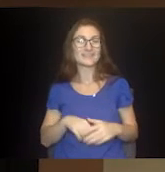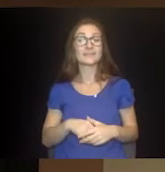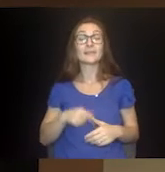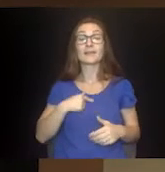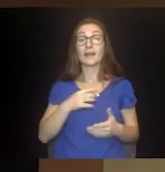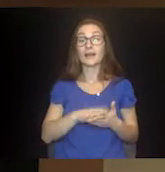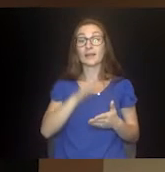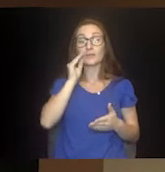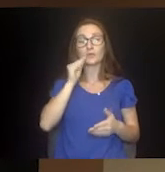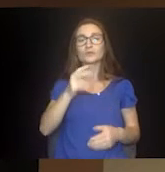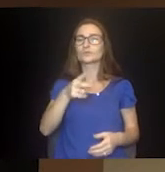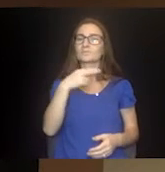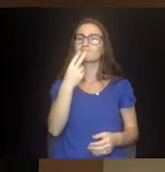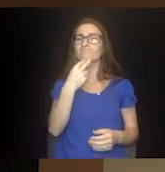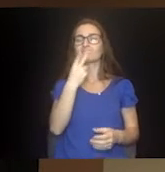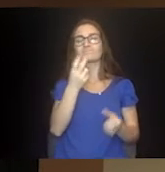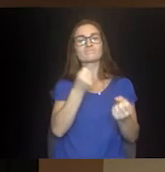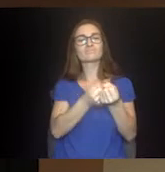speak up and